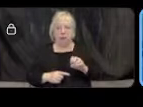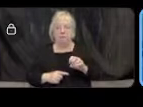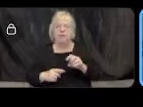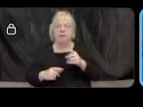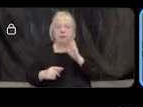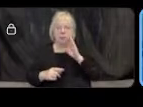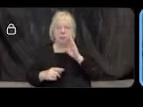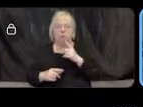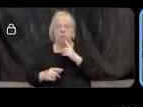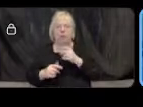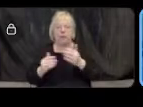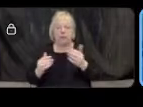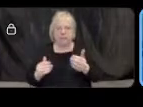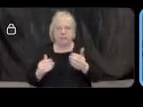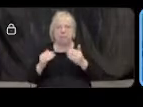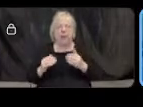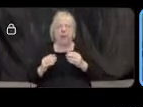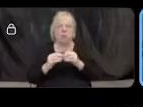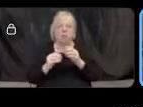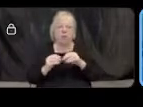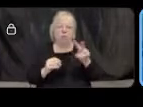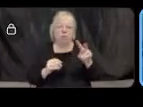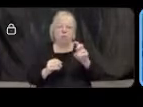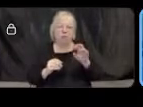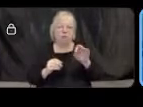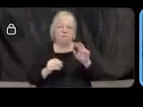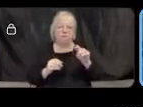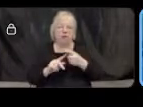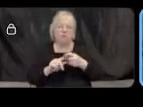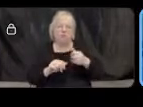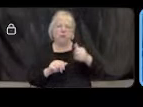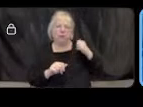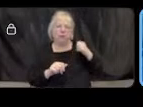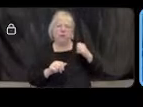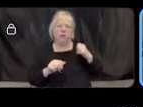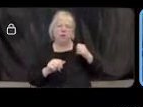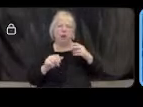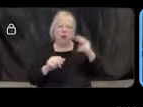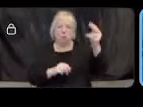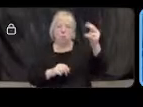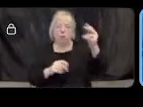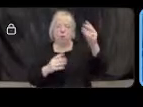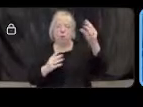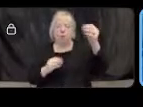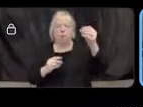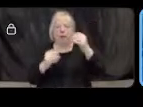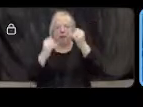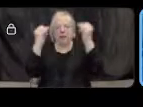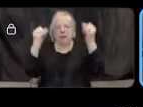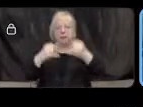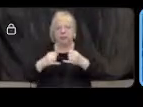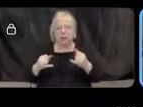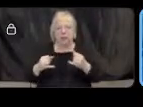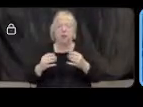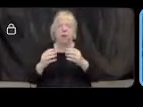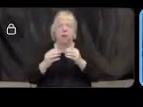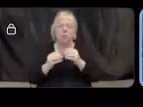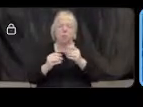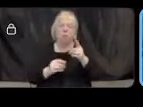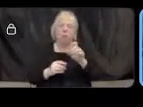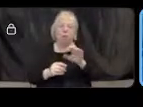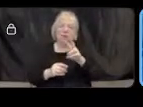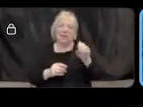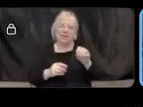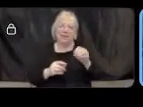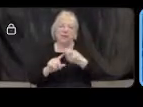be set back over 200 feet from the rear, which is the north property line, over 160 feet from the front, the